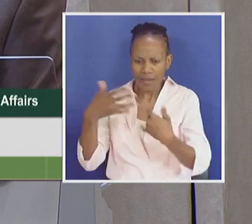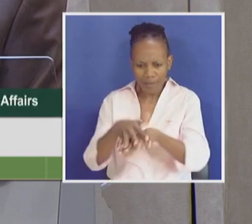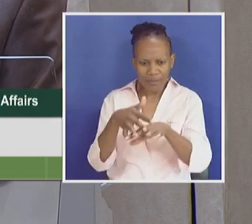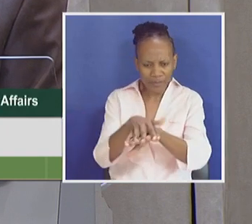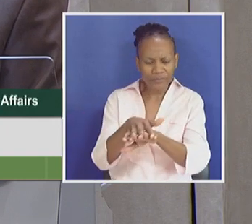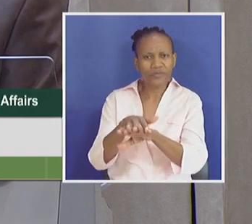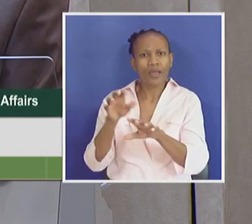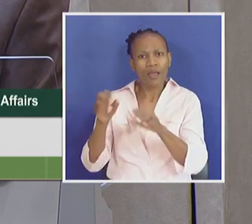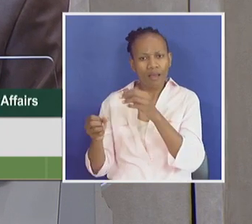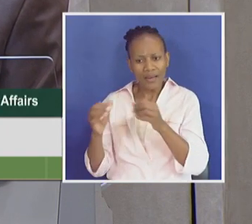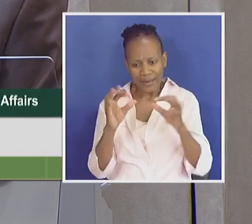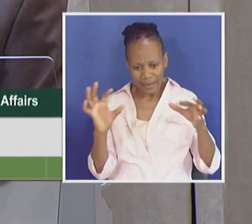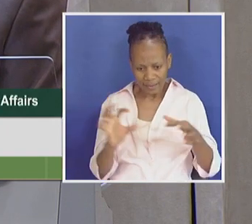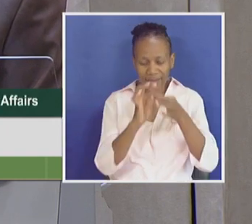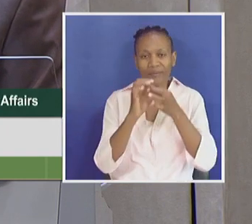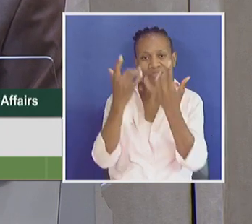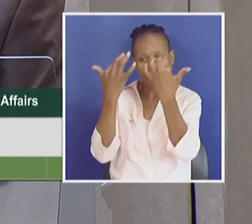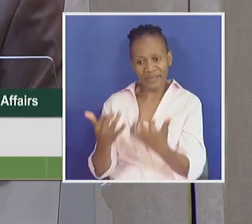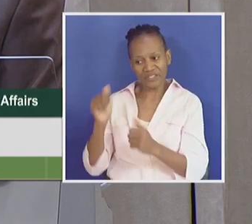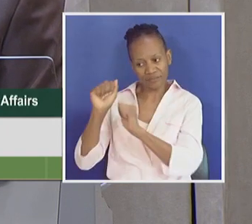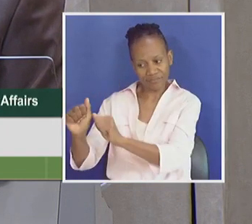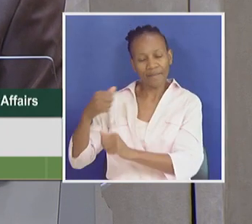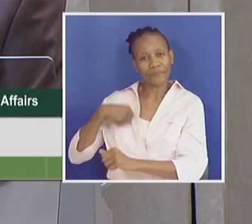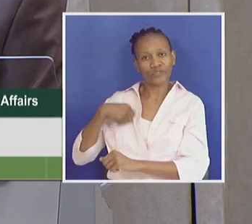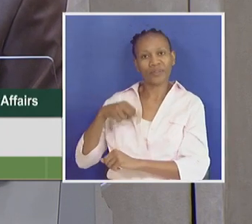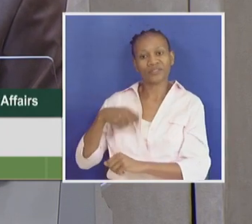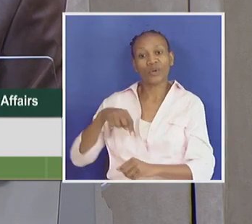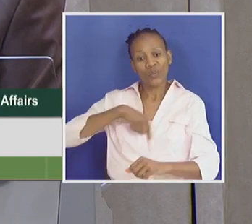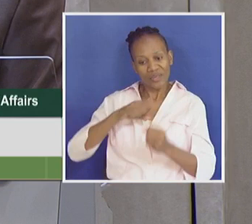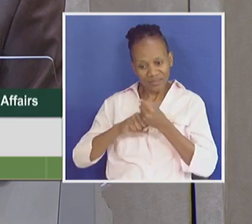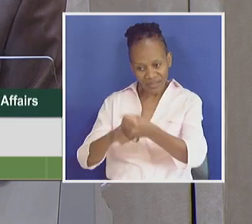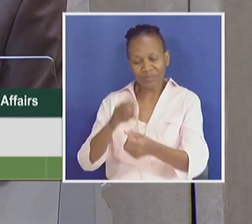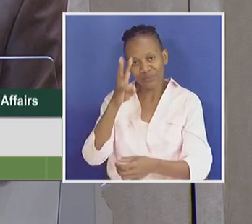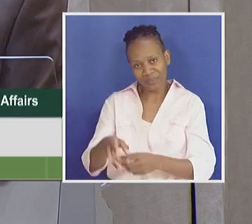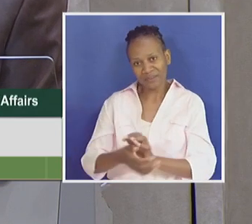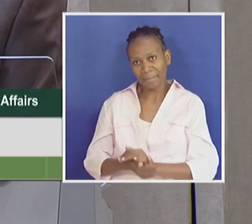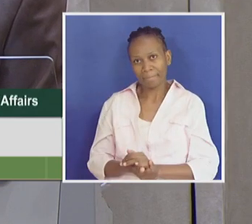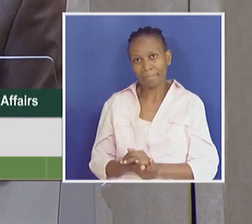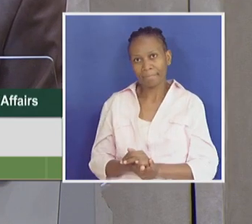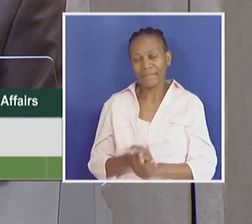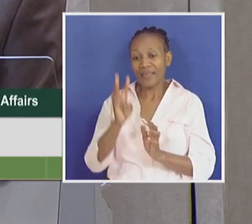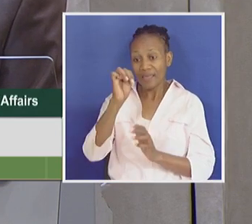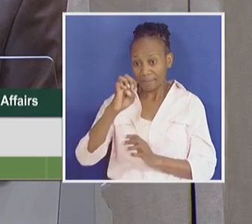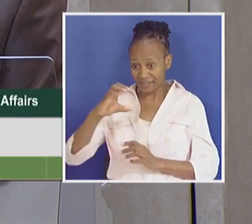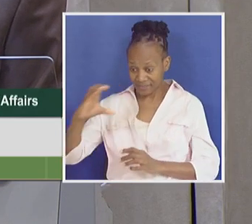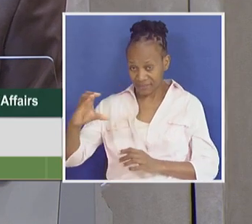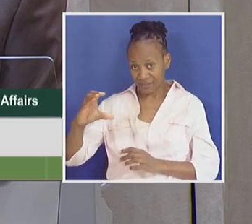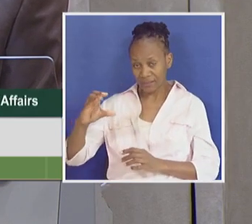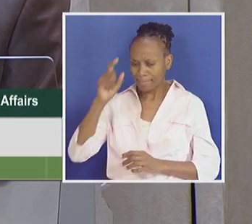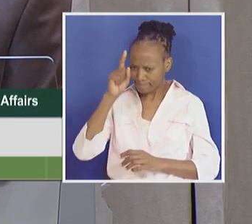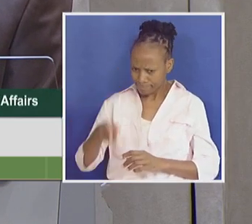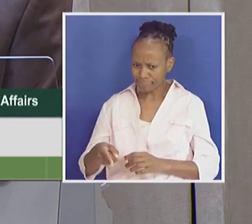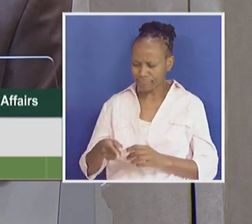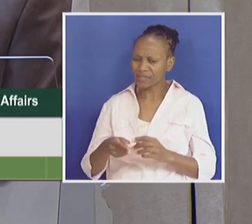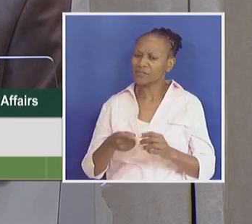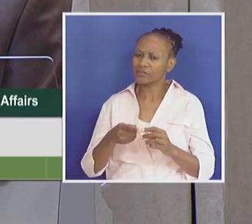IDP are aligned to the municipal budget and has the support and confidence of the whole community. that MEC of COCTA should table